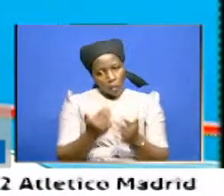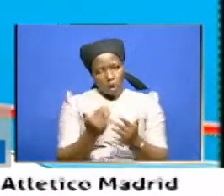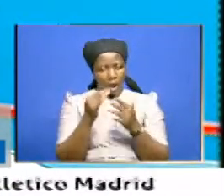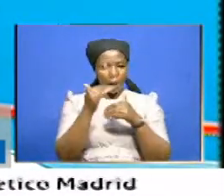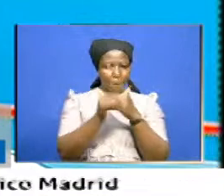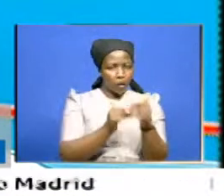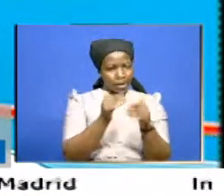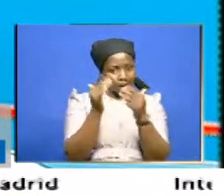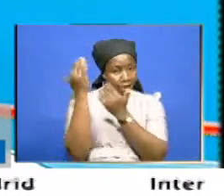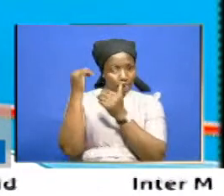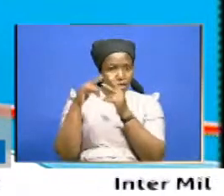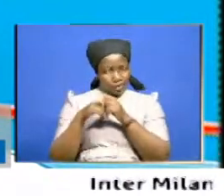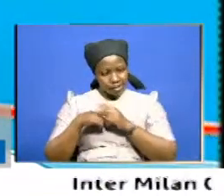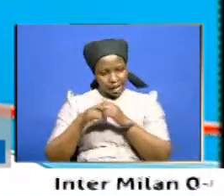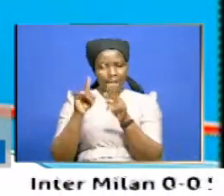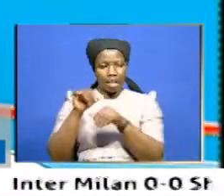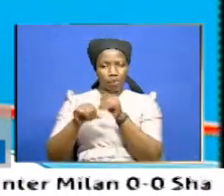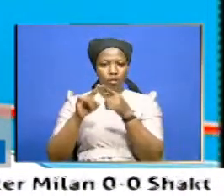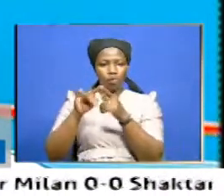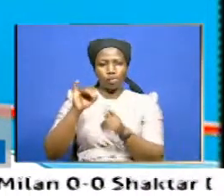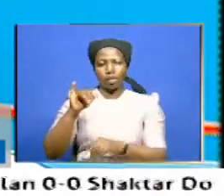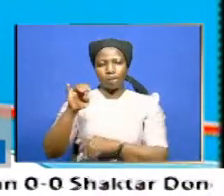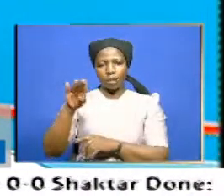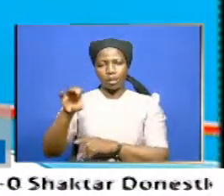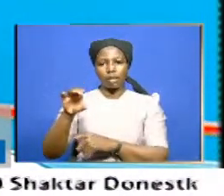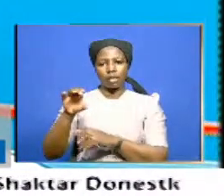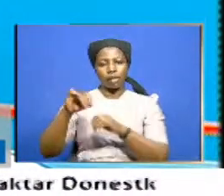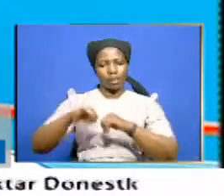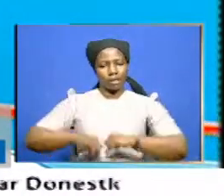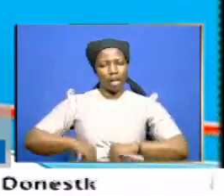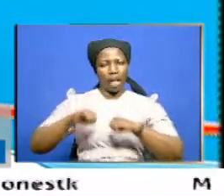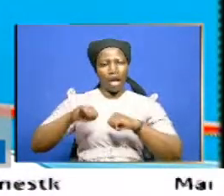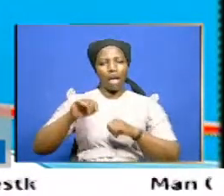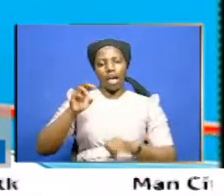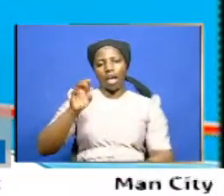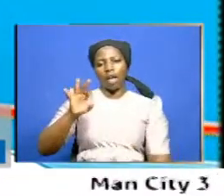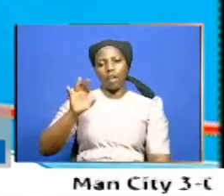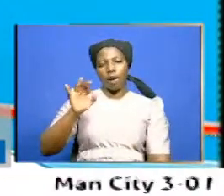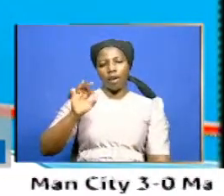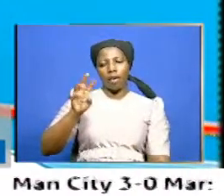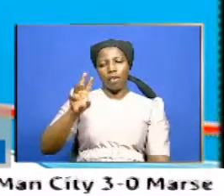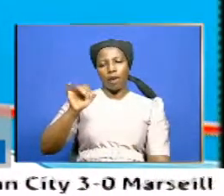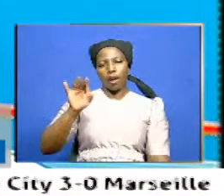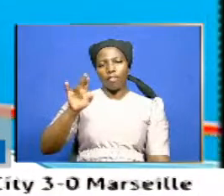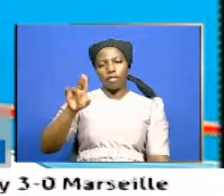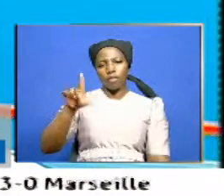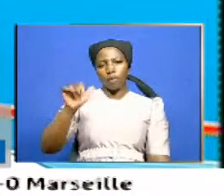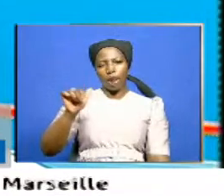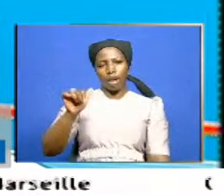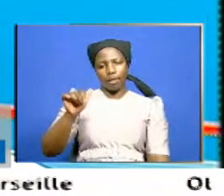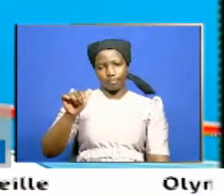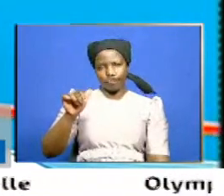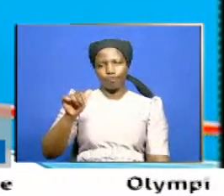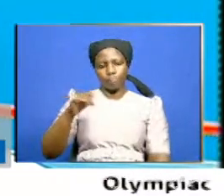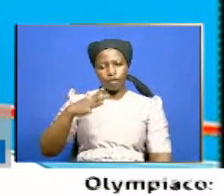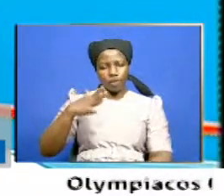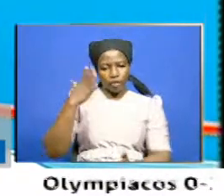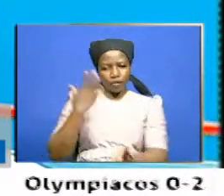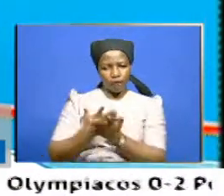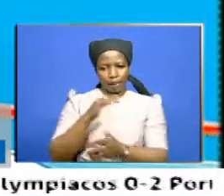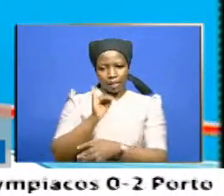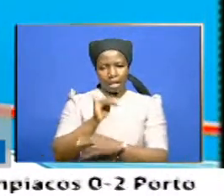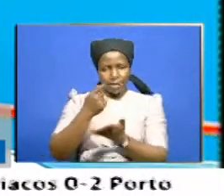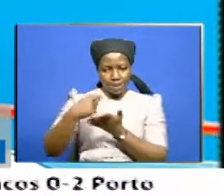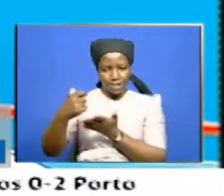according to IEBC Chair Wafula Chebukati, of authenticating those signatures as presented by